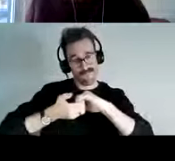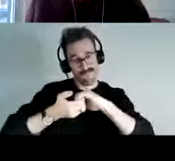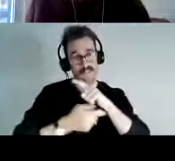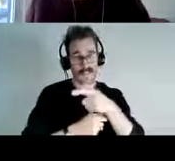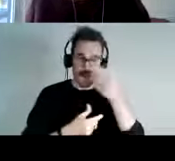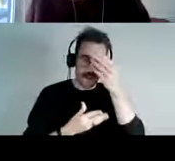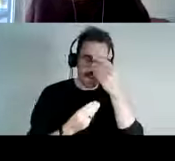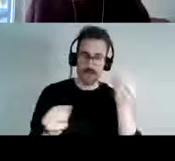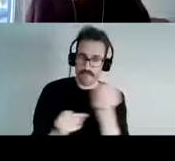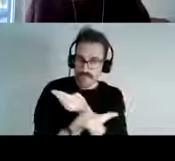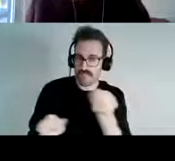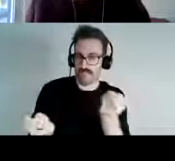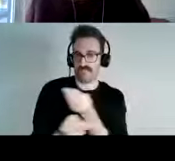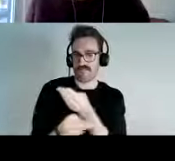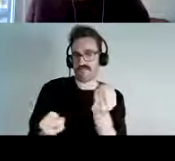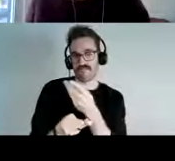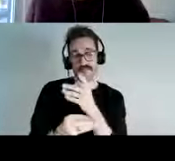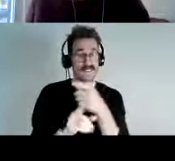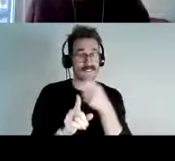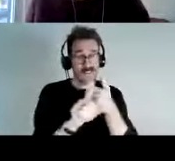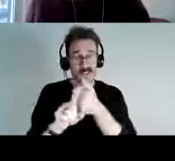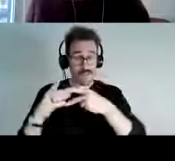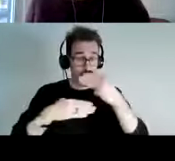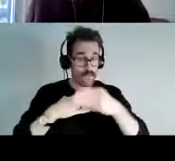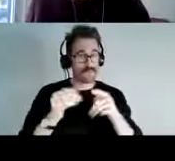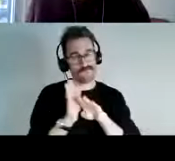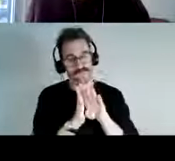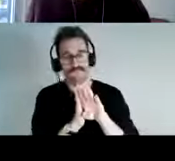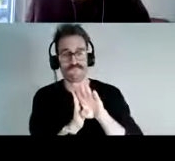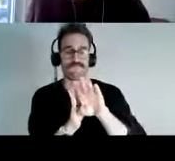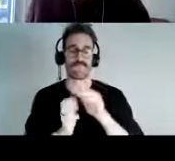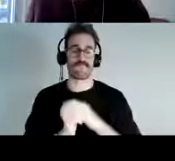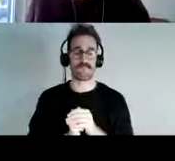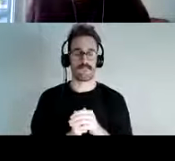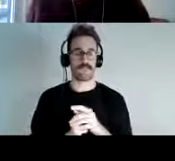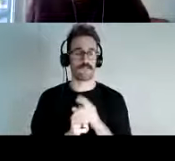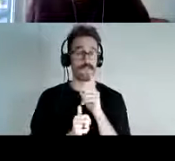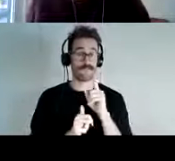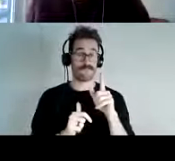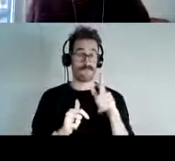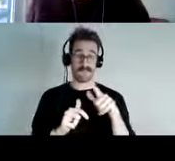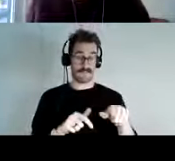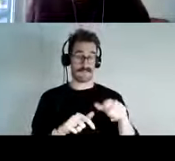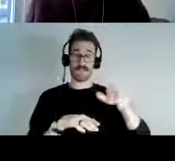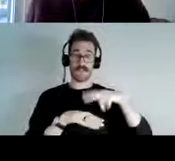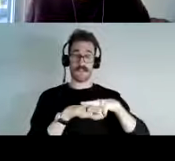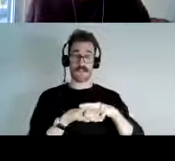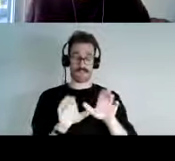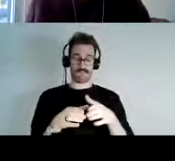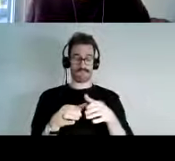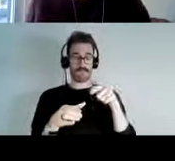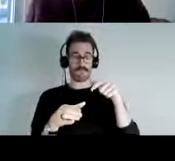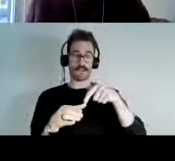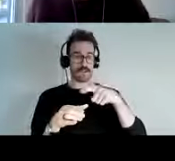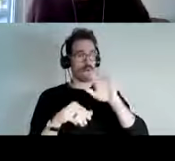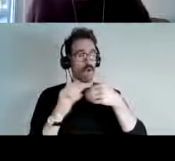information and advances of program development to prevent elder abuse. It is really the national hub in Canada where you can get information